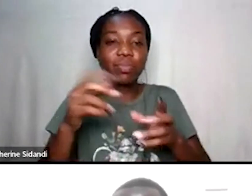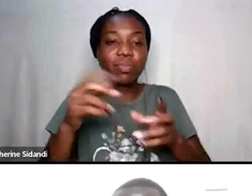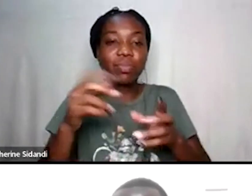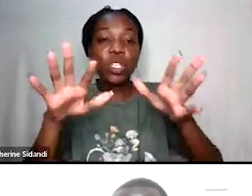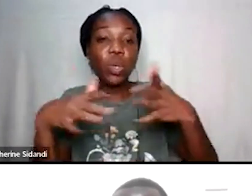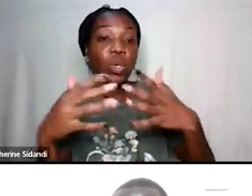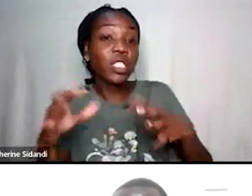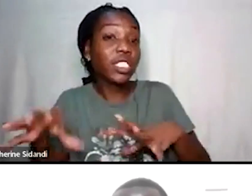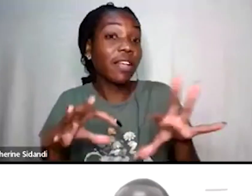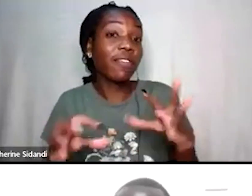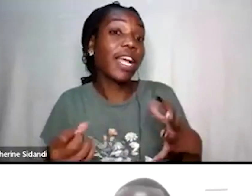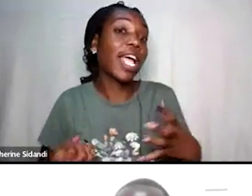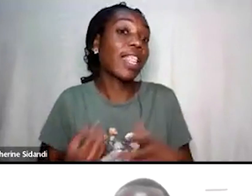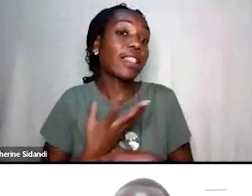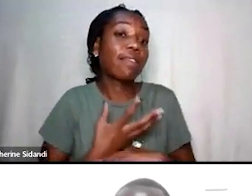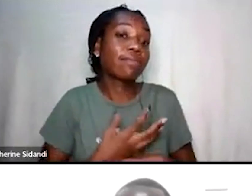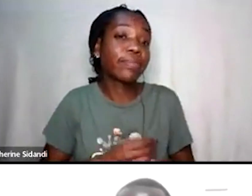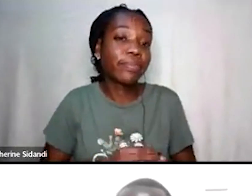cancer. Thank you.